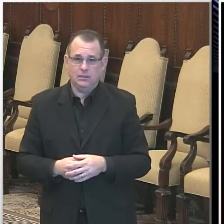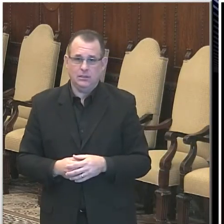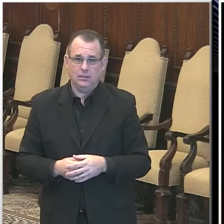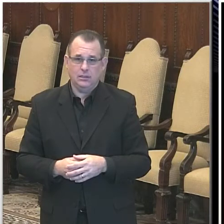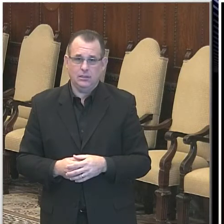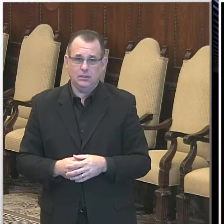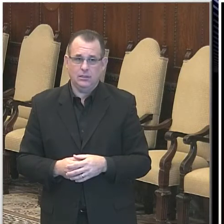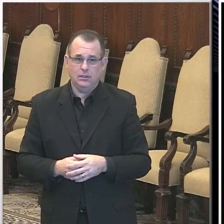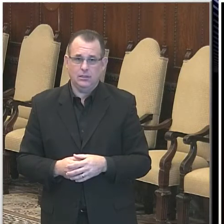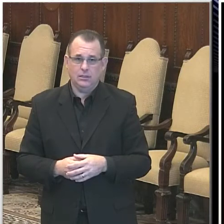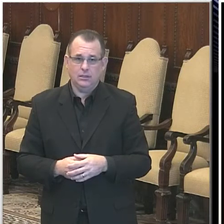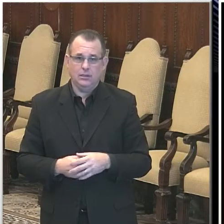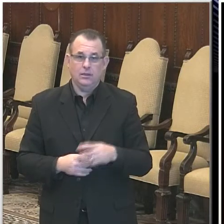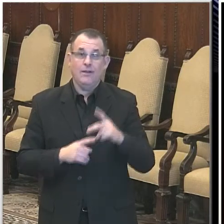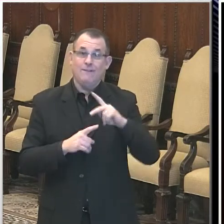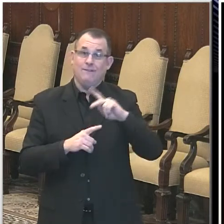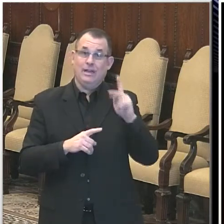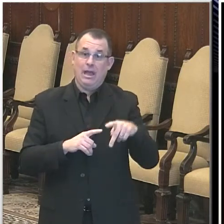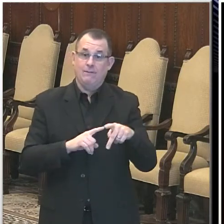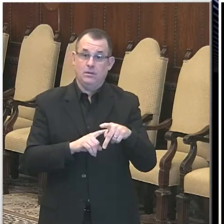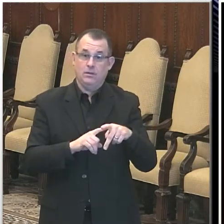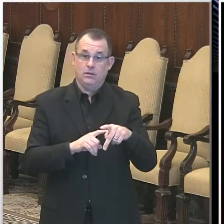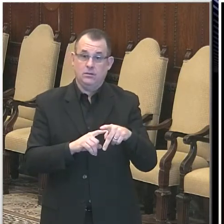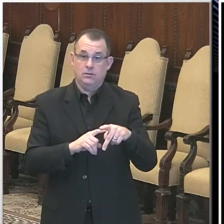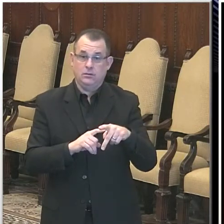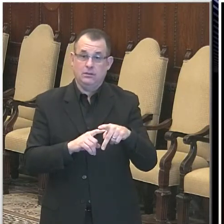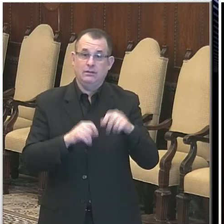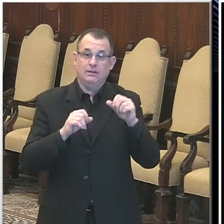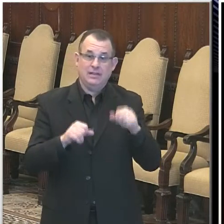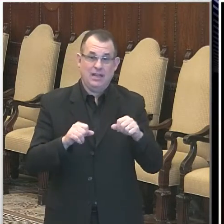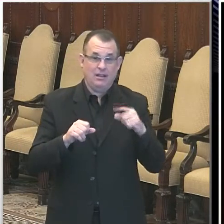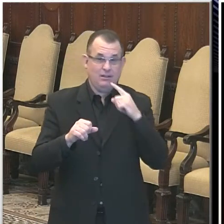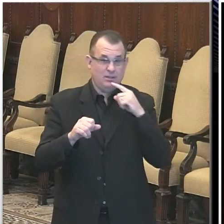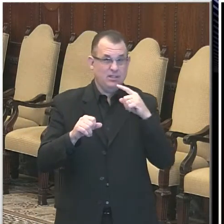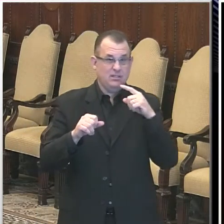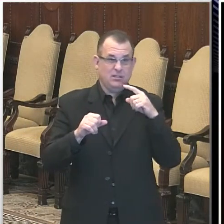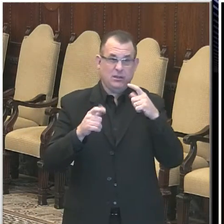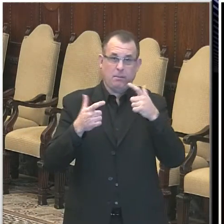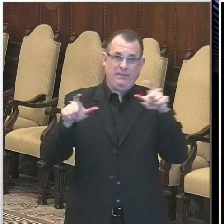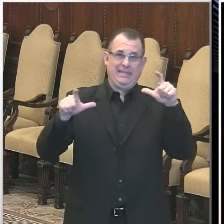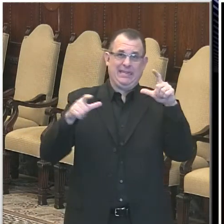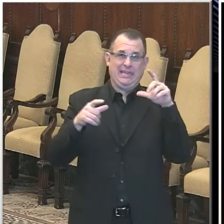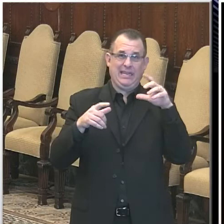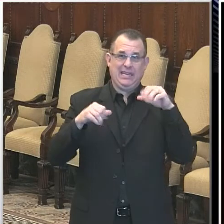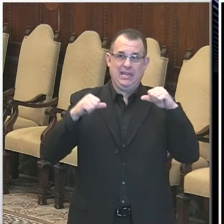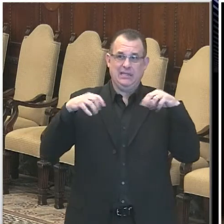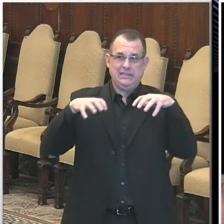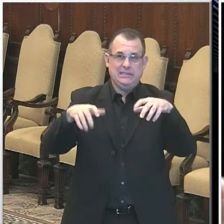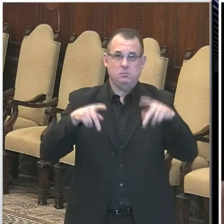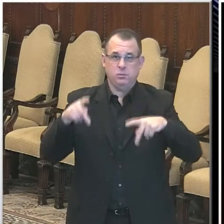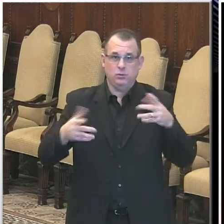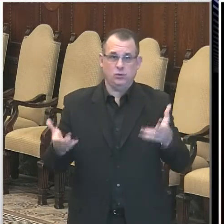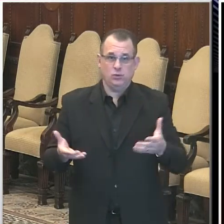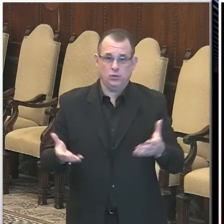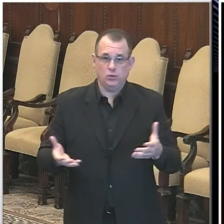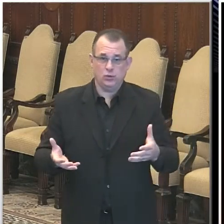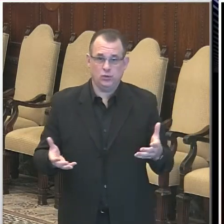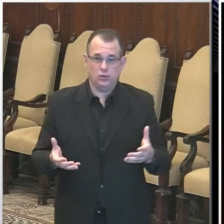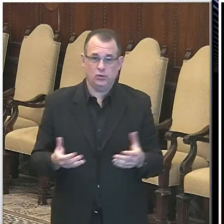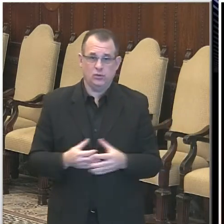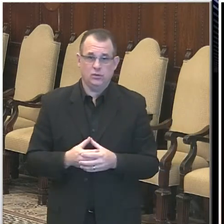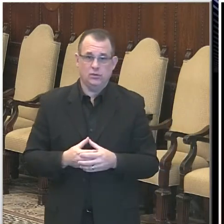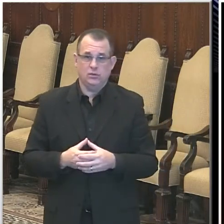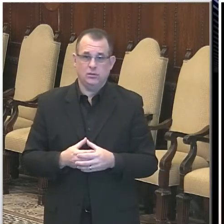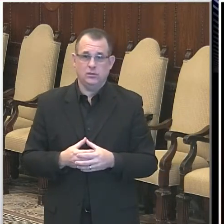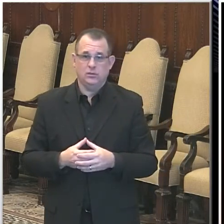and density, that we would have input with him. He also said that it's kind of like, even though these states are all together, it's almost